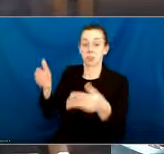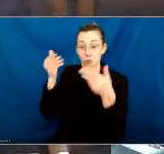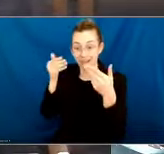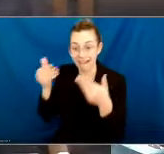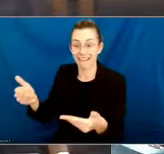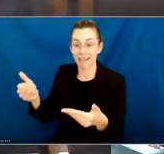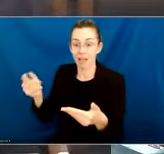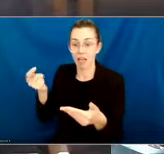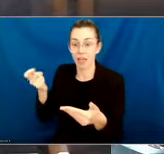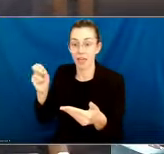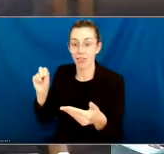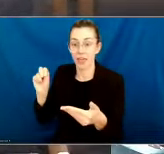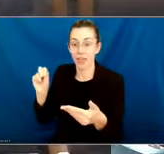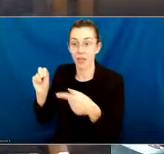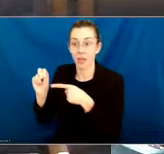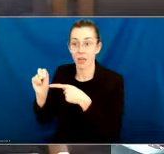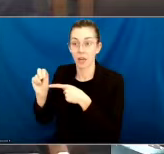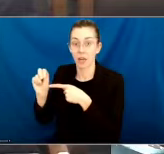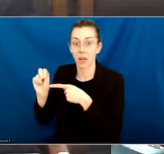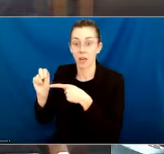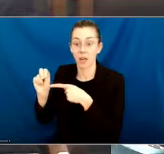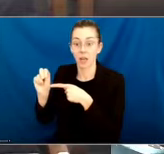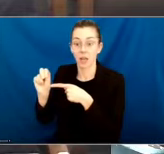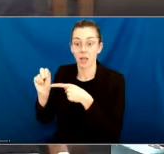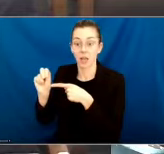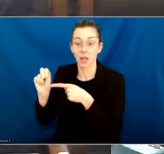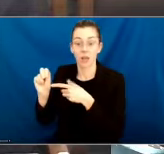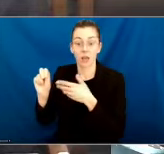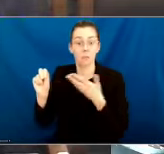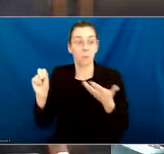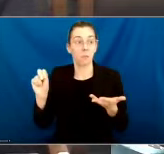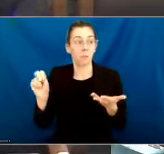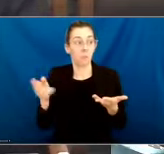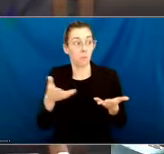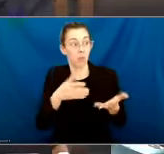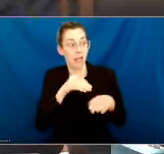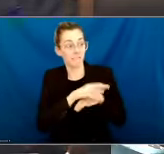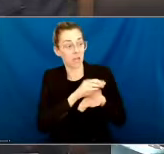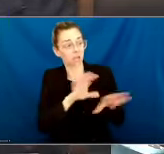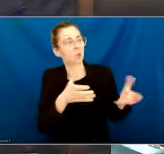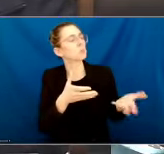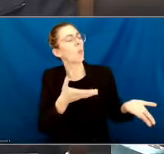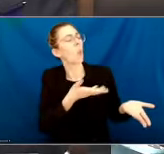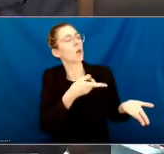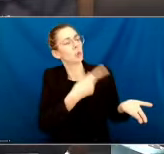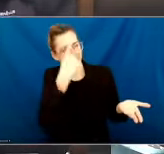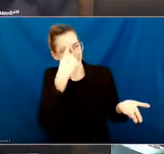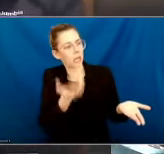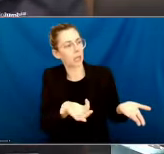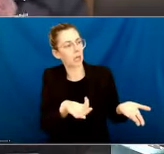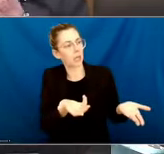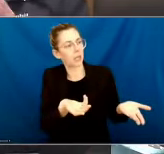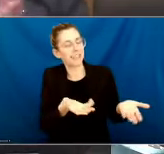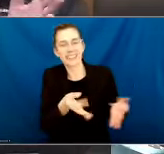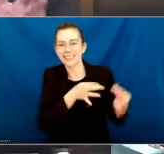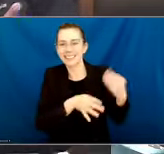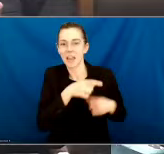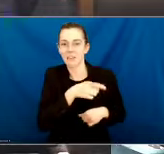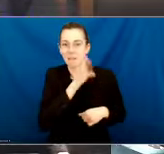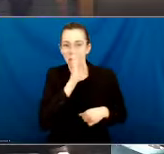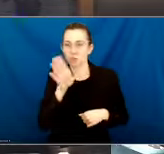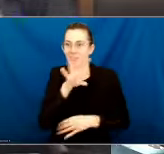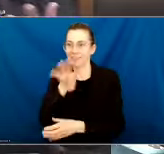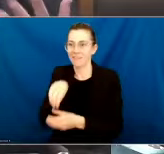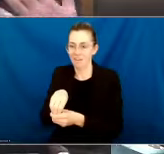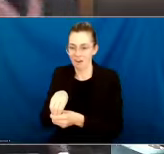to the advisory groups and say, what do you think? Rather than them being directly involved. And if in